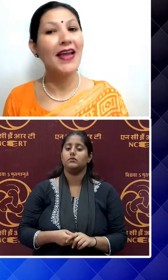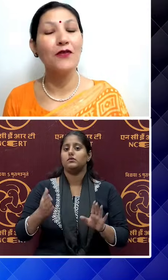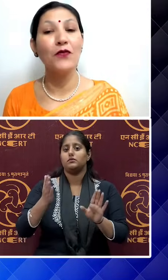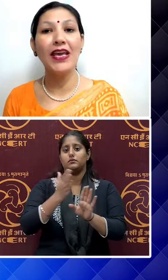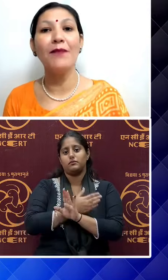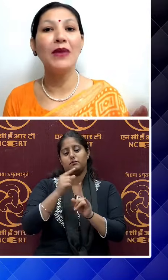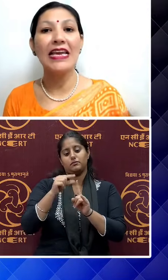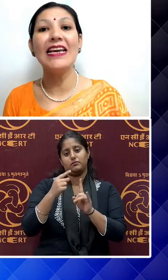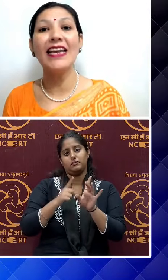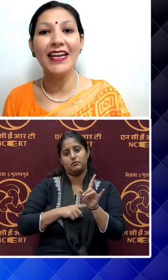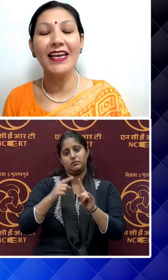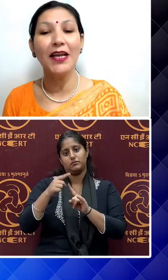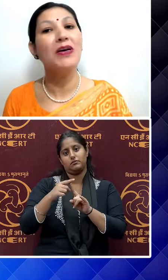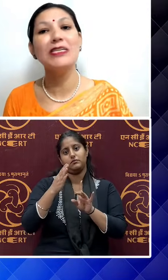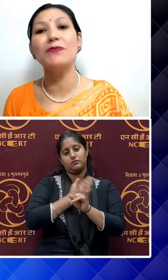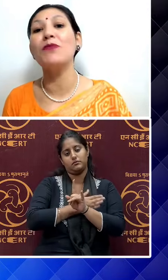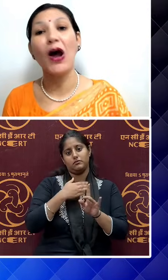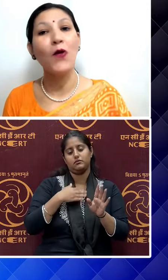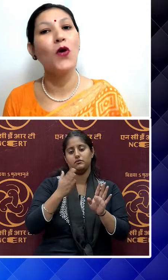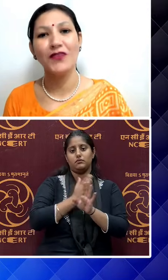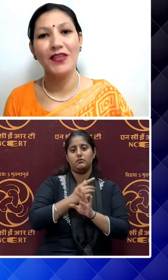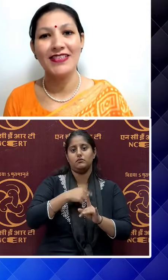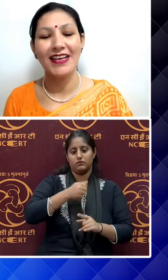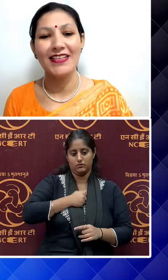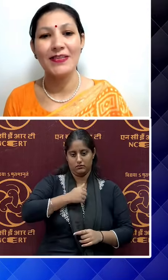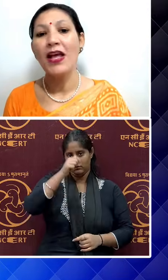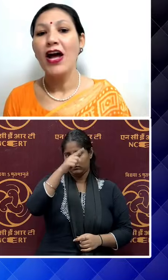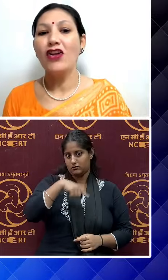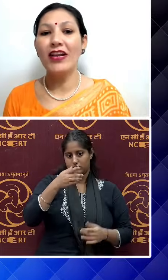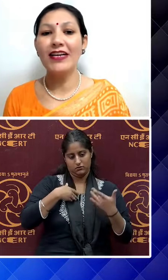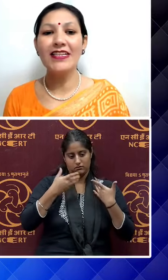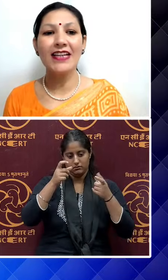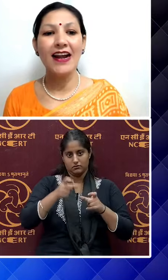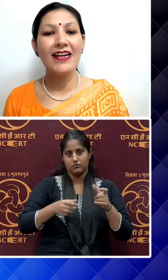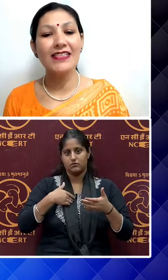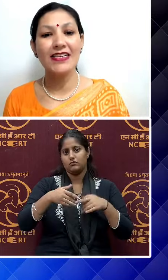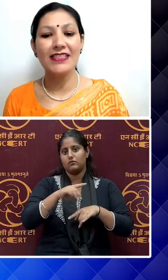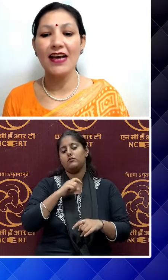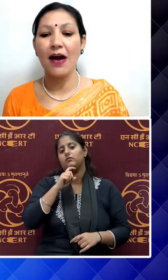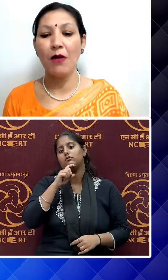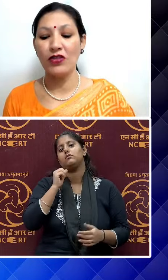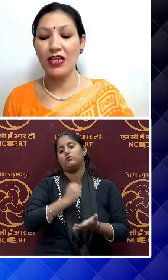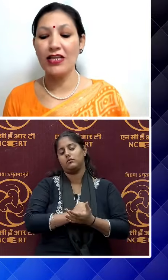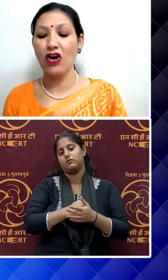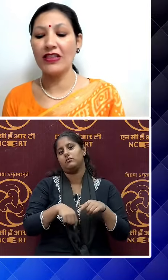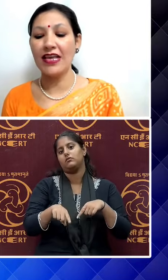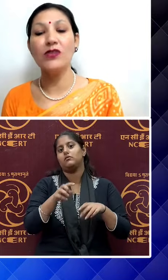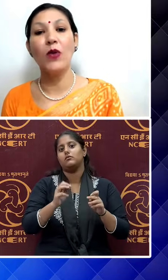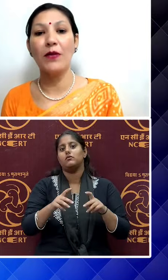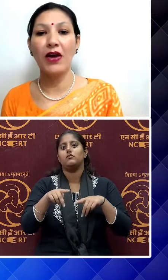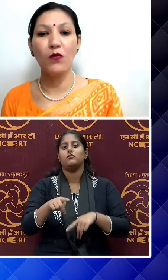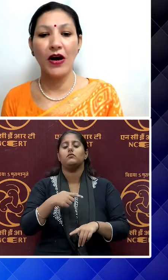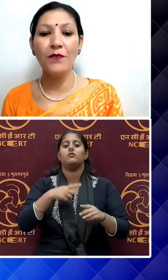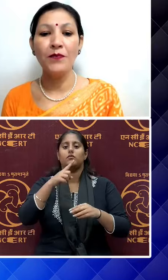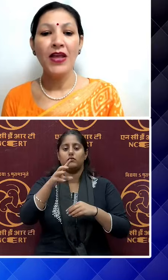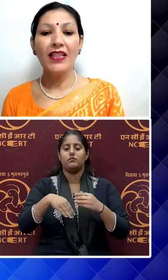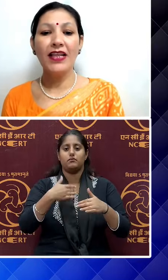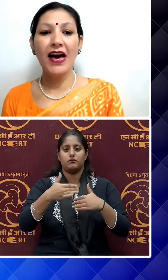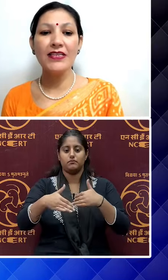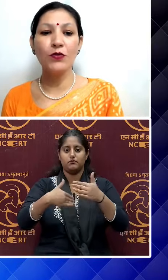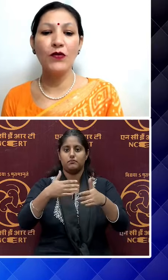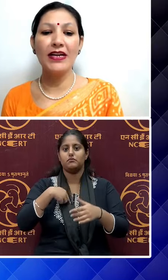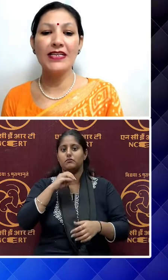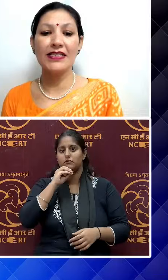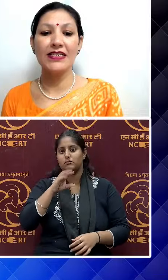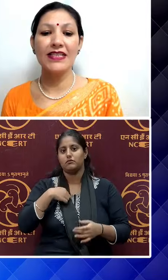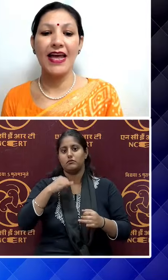Pythagoras, and we being Indian must be proud of these things. Now let us start discussing about these all things one by one. The